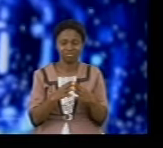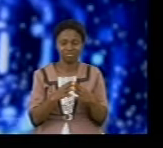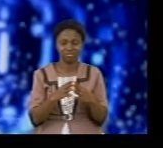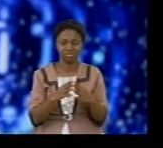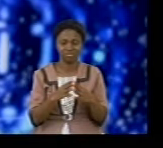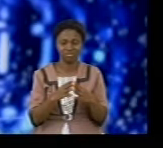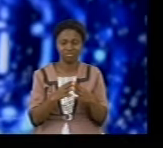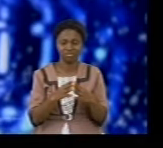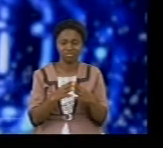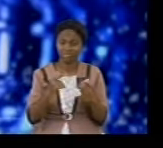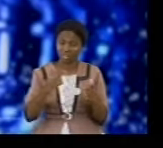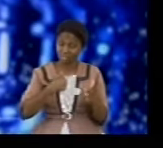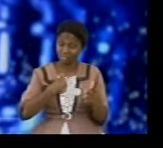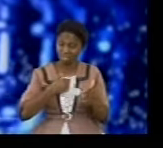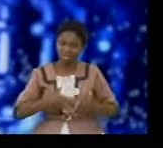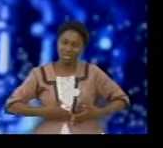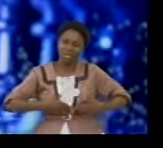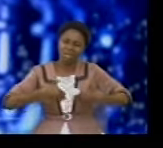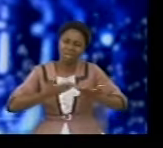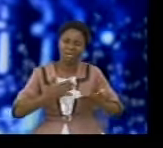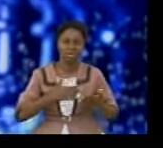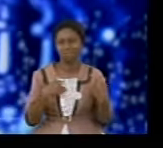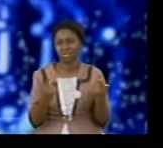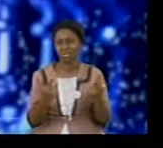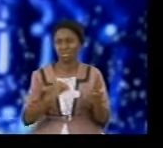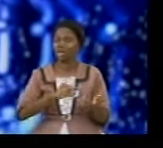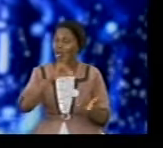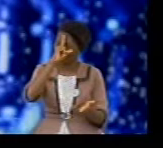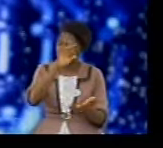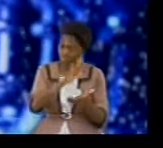I've confessed my sins, and I believe you have heard me.